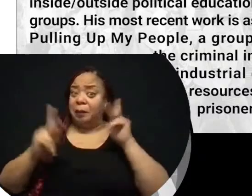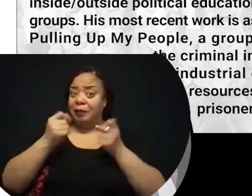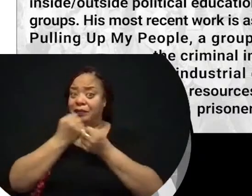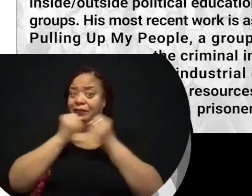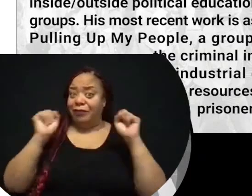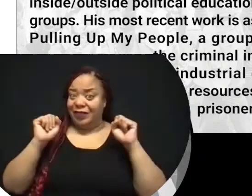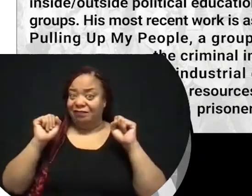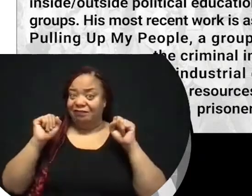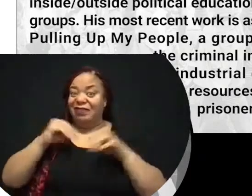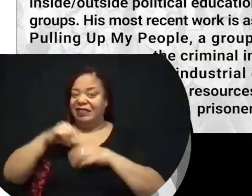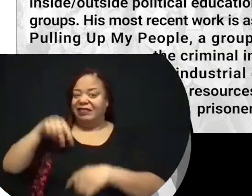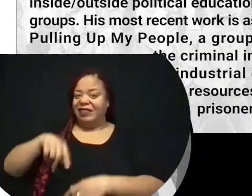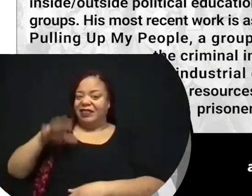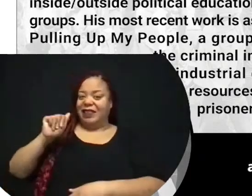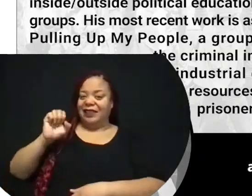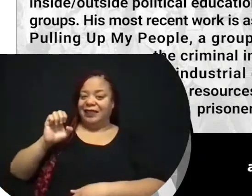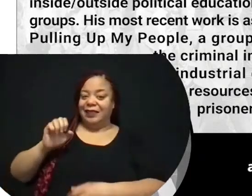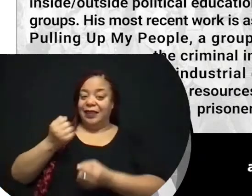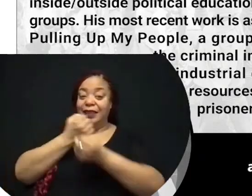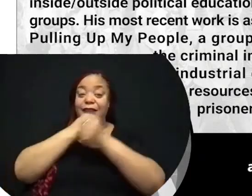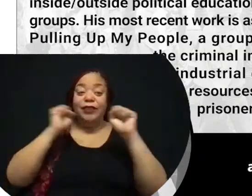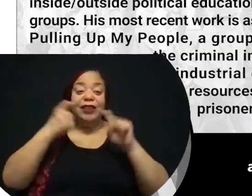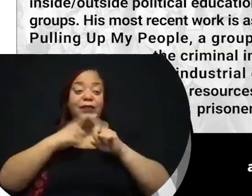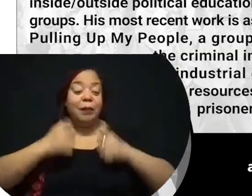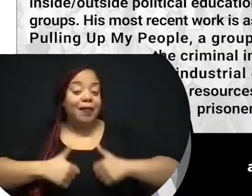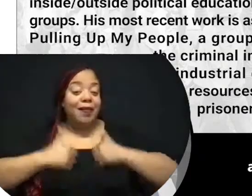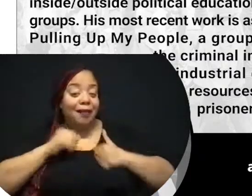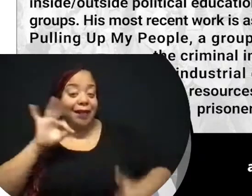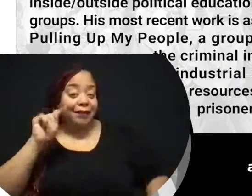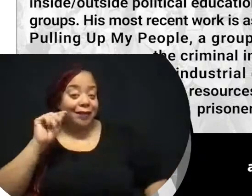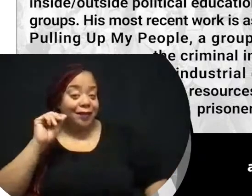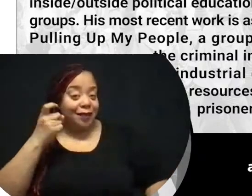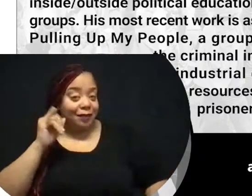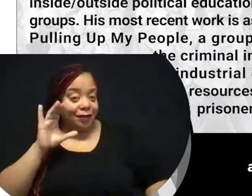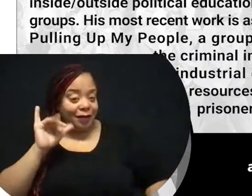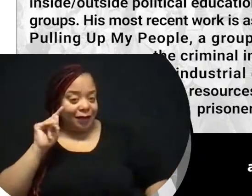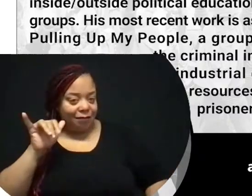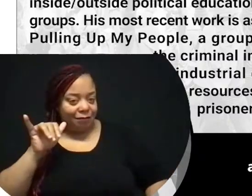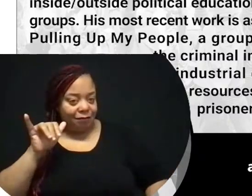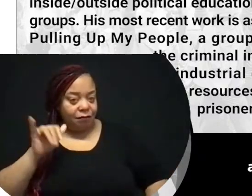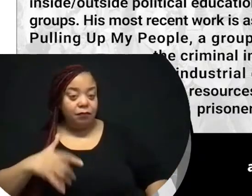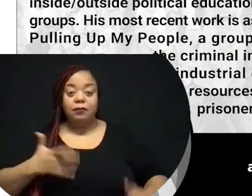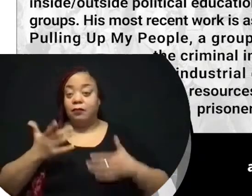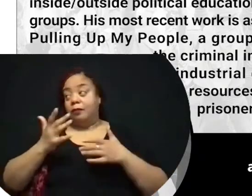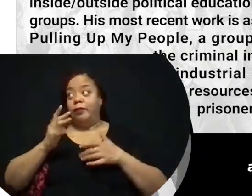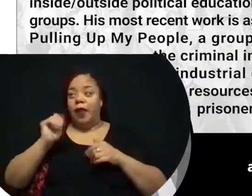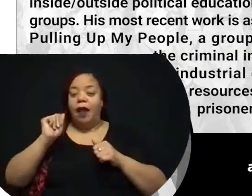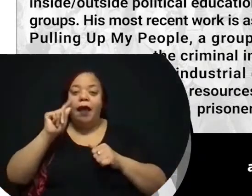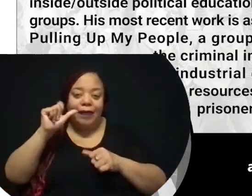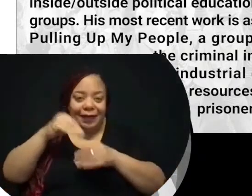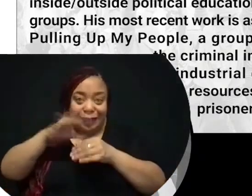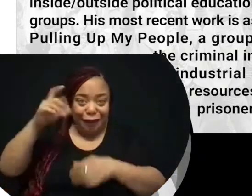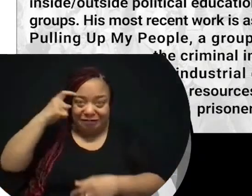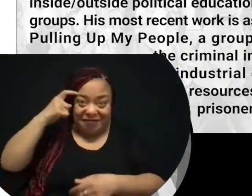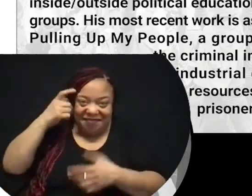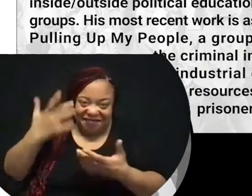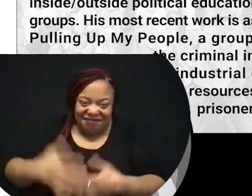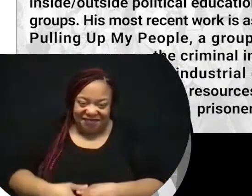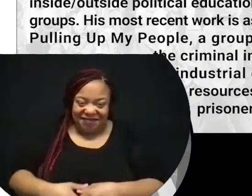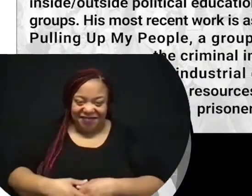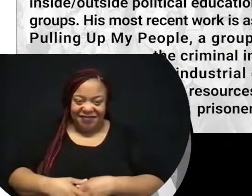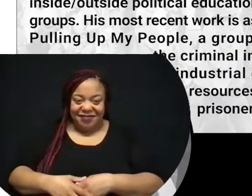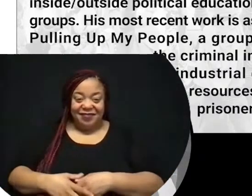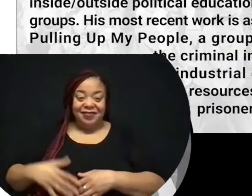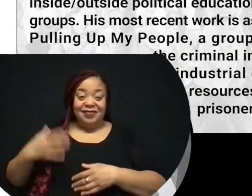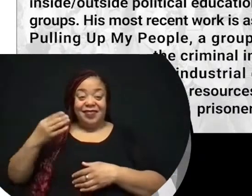free from a life of toxicity, then as soon as they achieve that, they forget about the people still fighting that battle. They forget